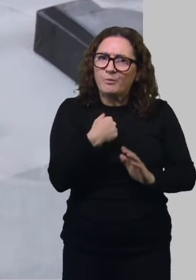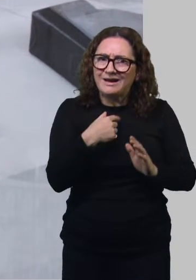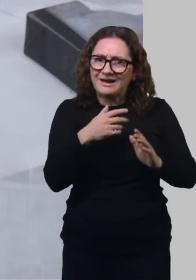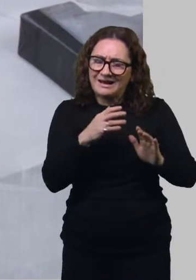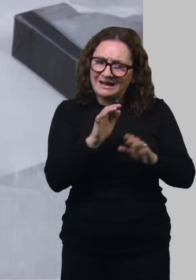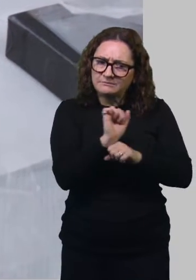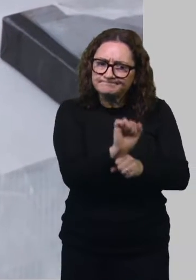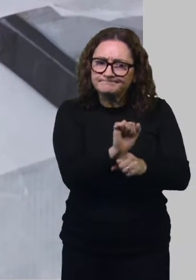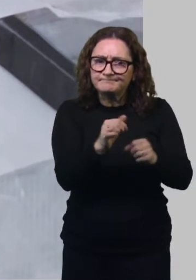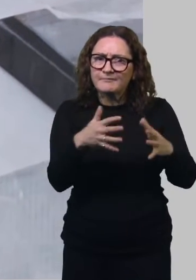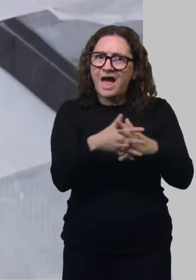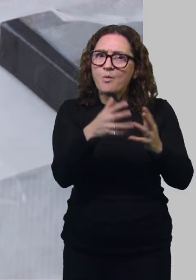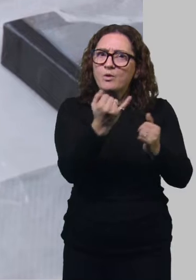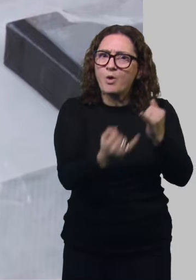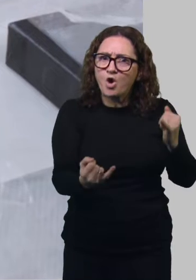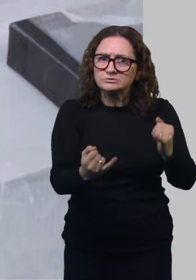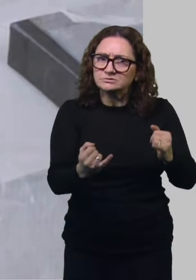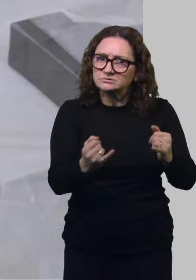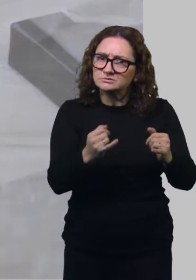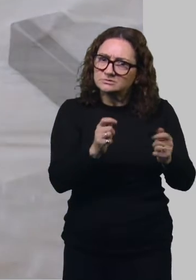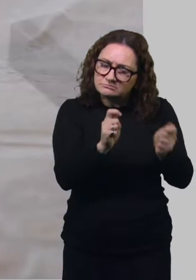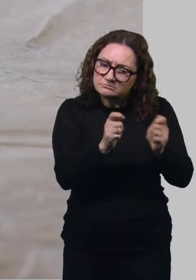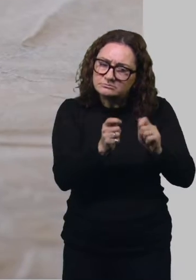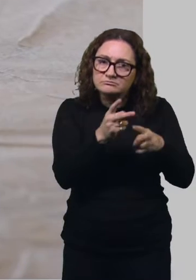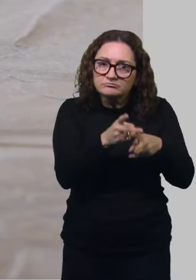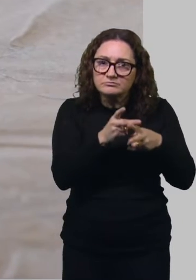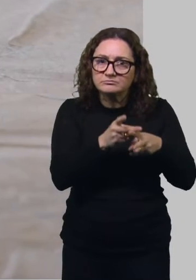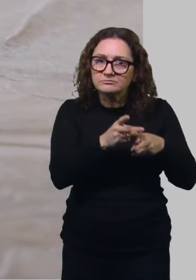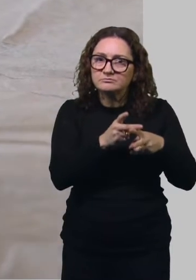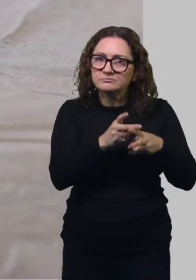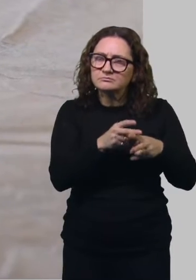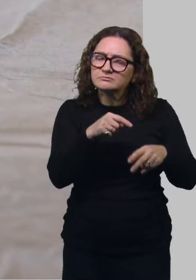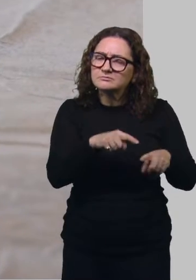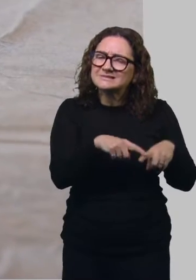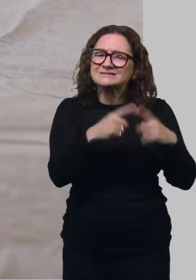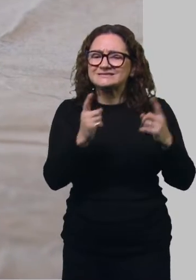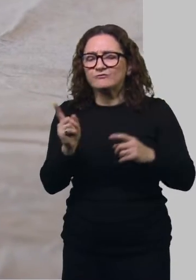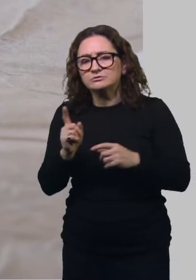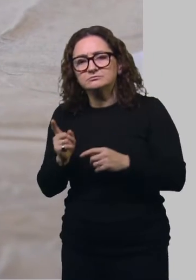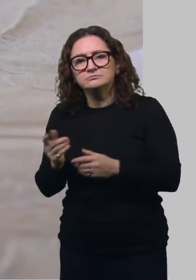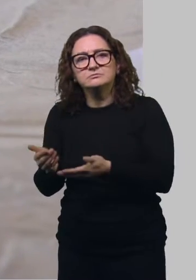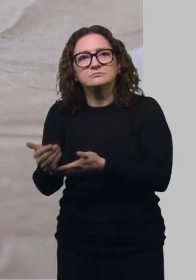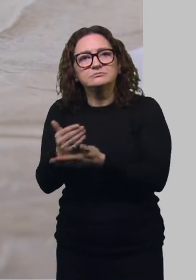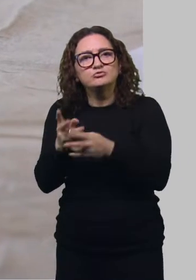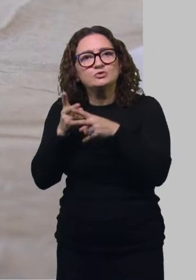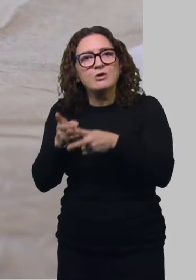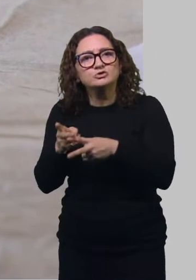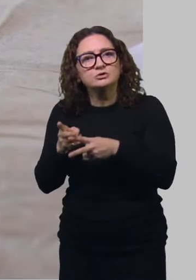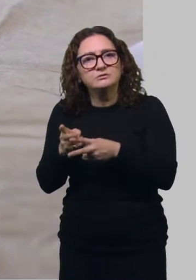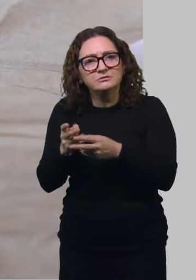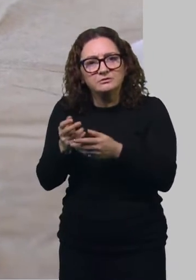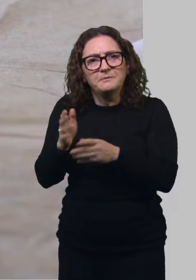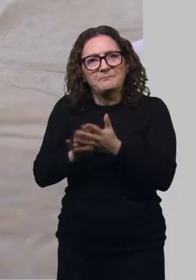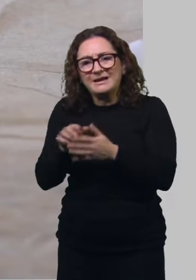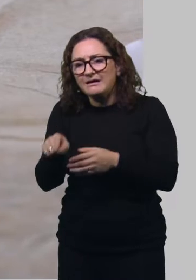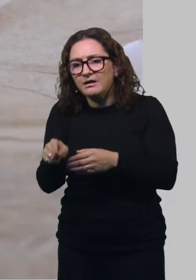We take action to prevent or slow down deterioration of the item, and this differs from restoration that focuses on bringing an item